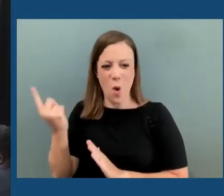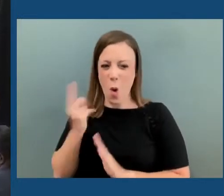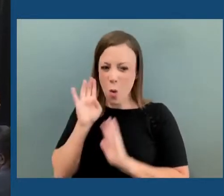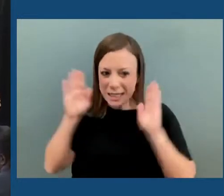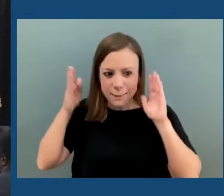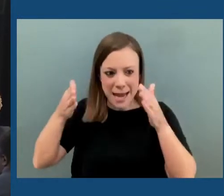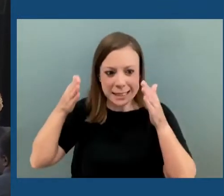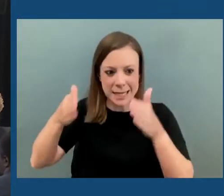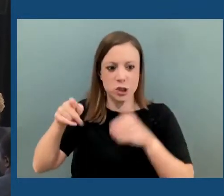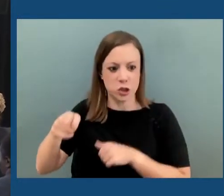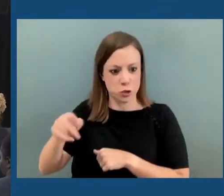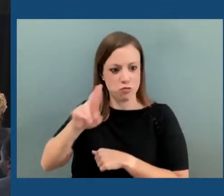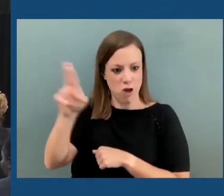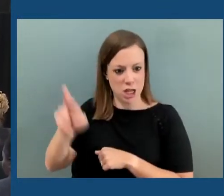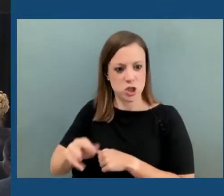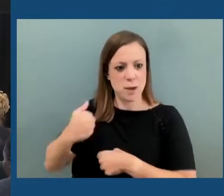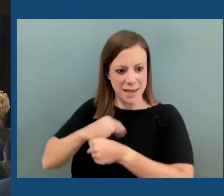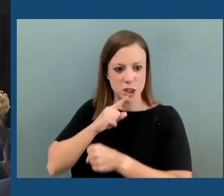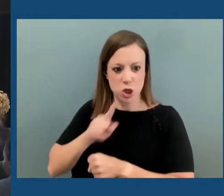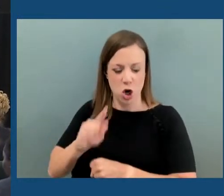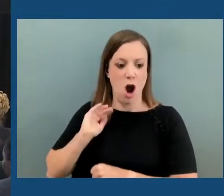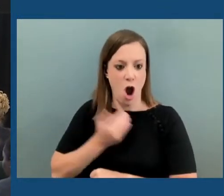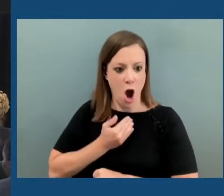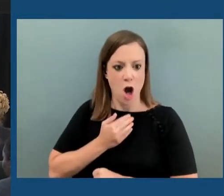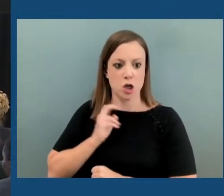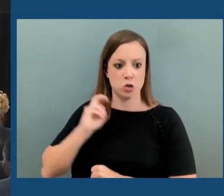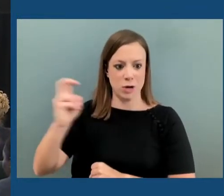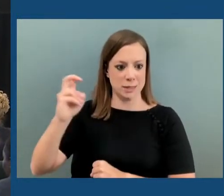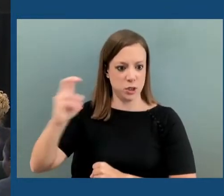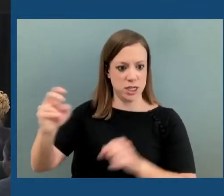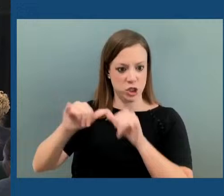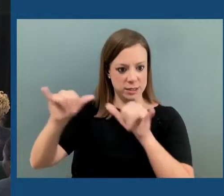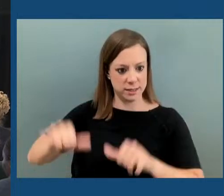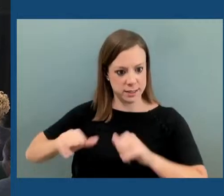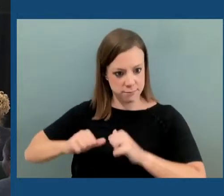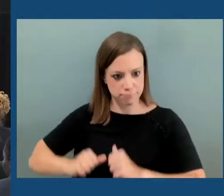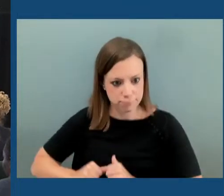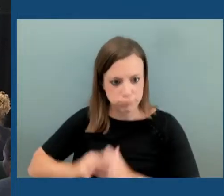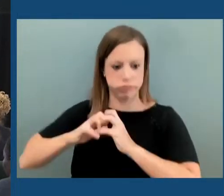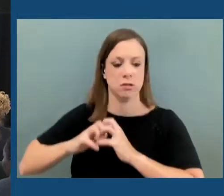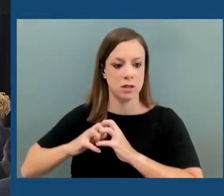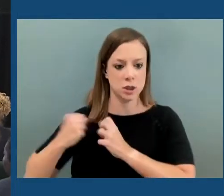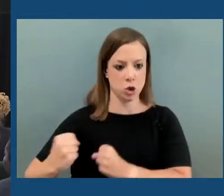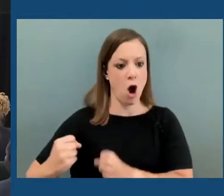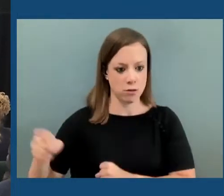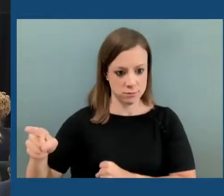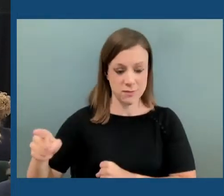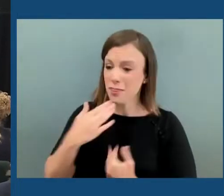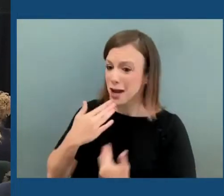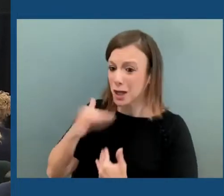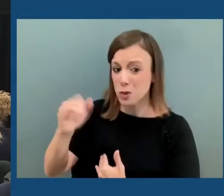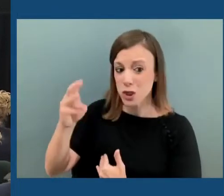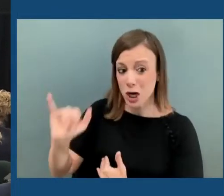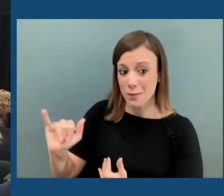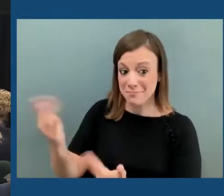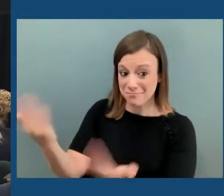cuttings, just like this as we make these critical investments in our infrastructure. So please welcome Senator Jeremy Cooney.